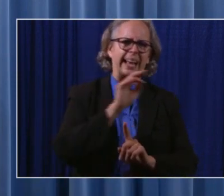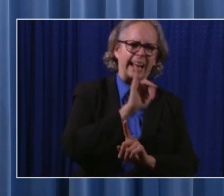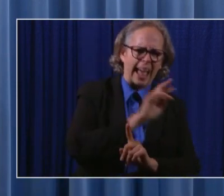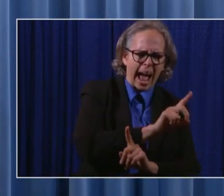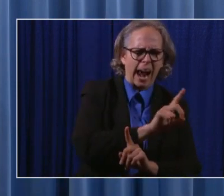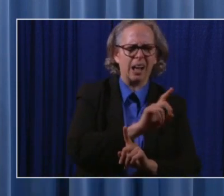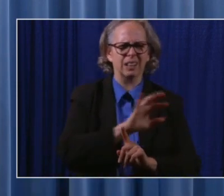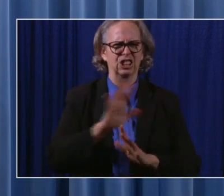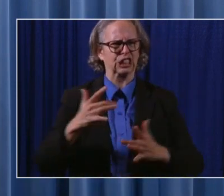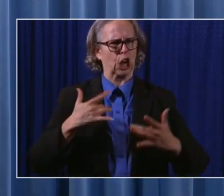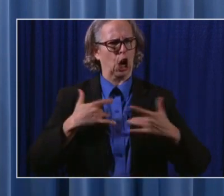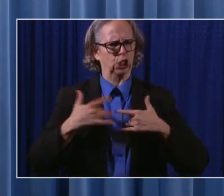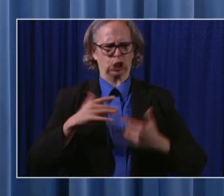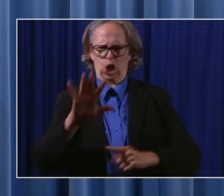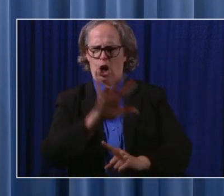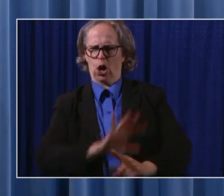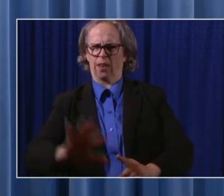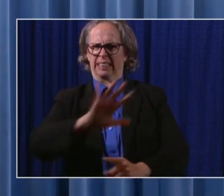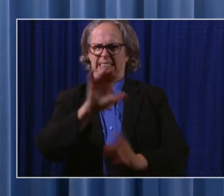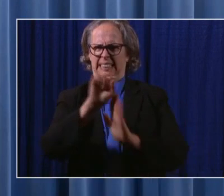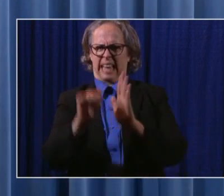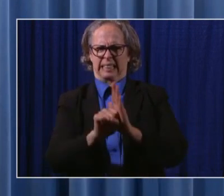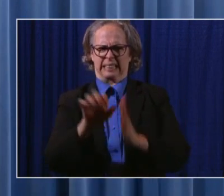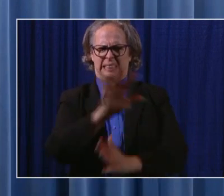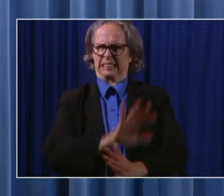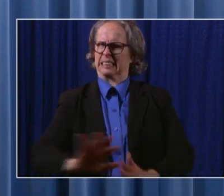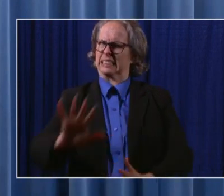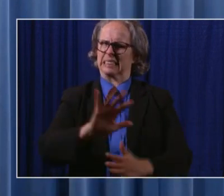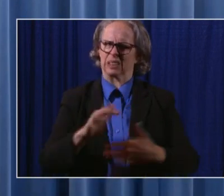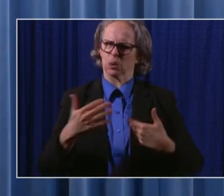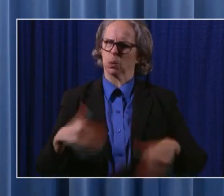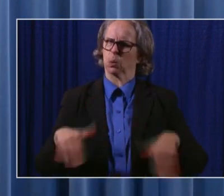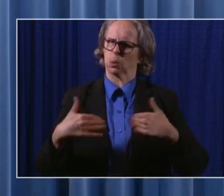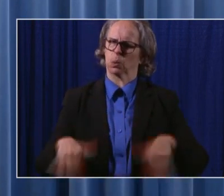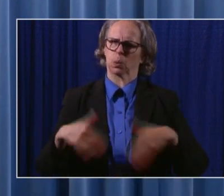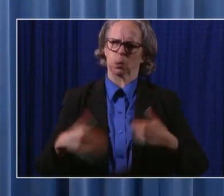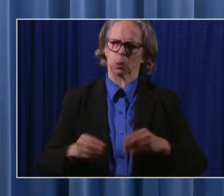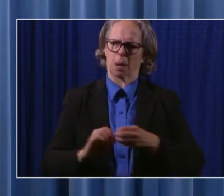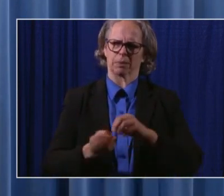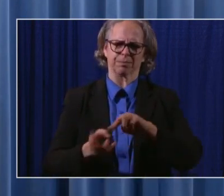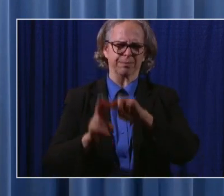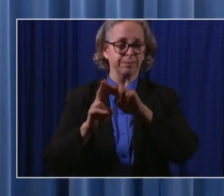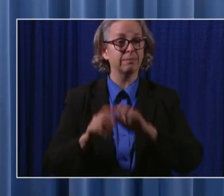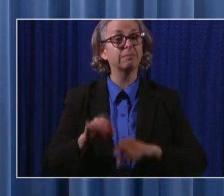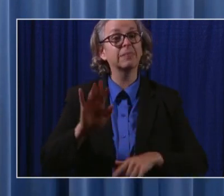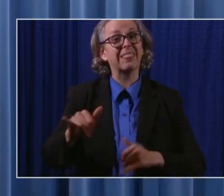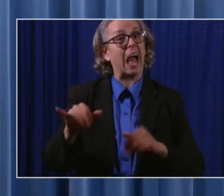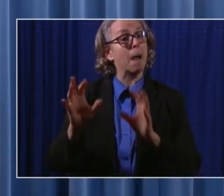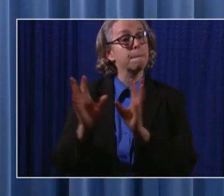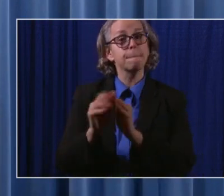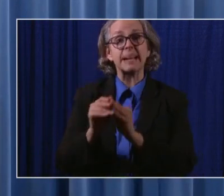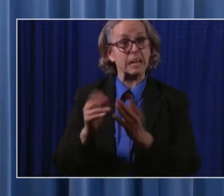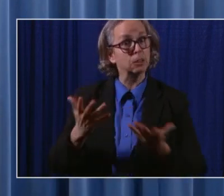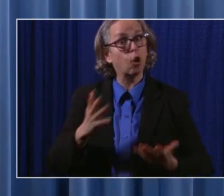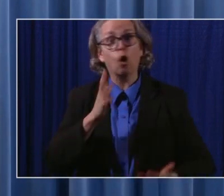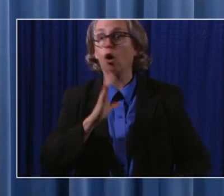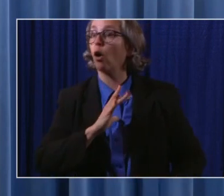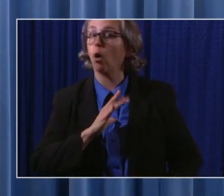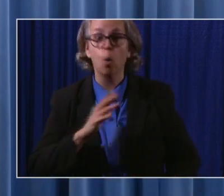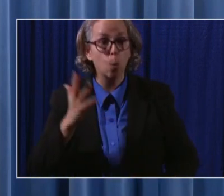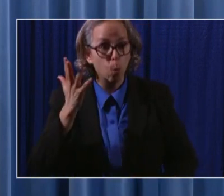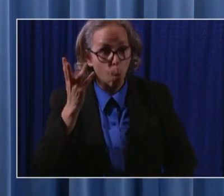some thoughts about that. The good thing about these meetings is that you can really kind of get down